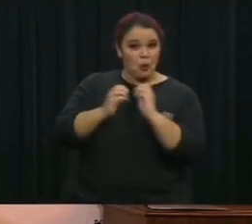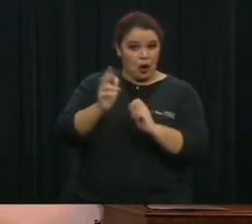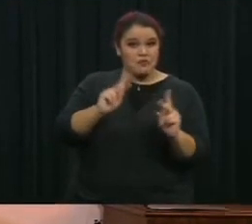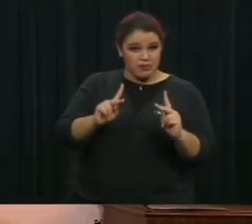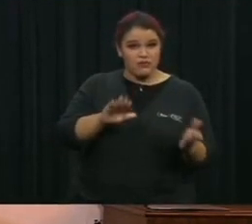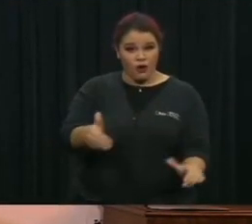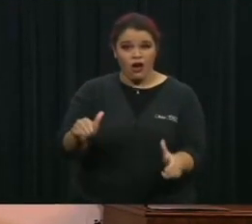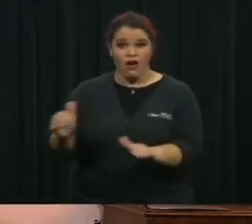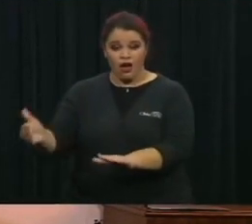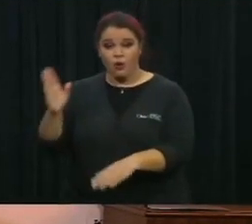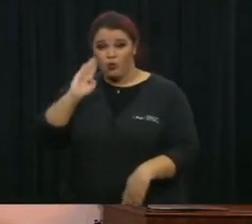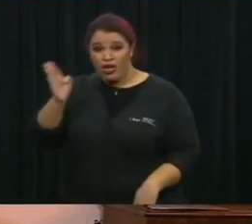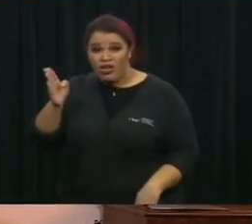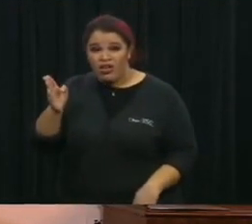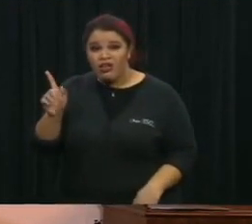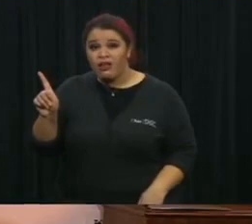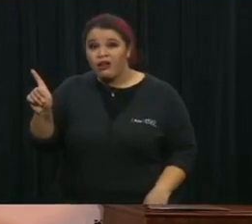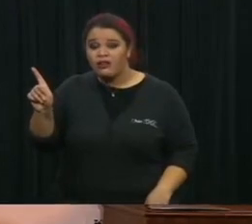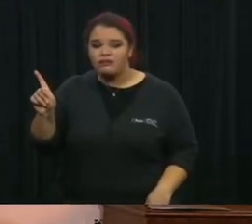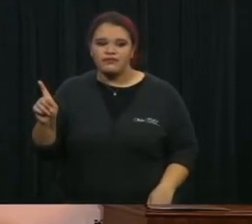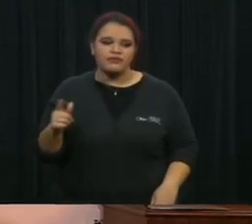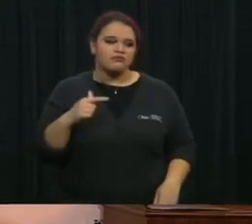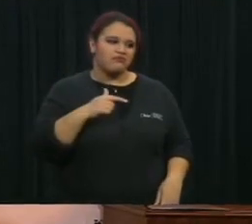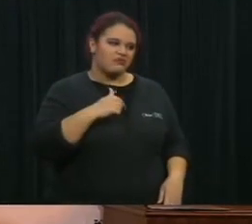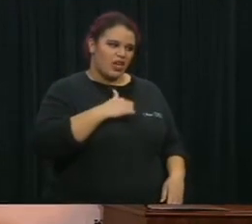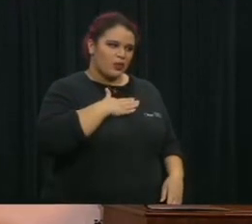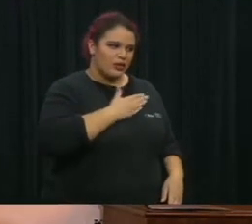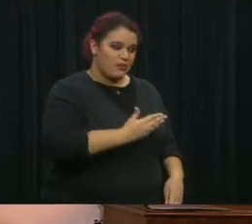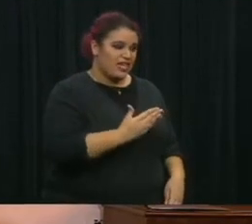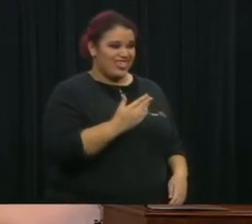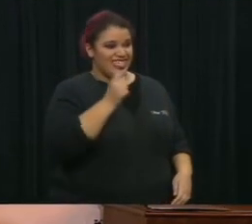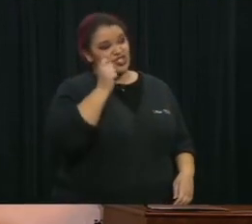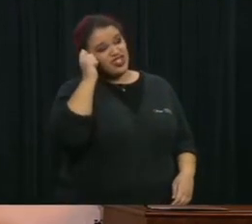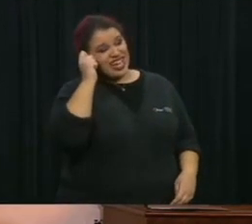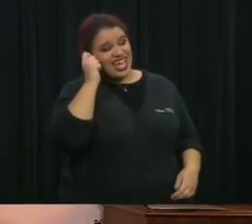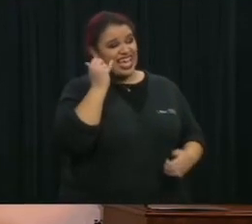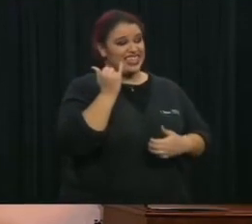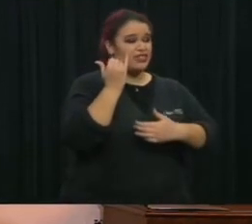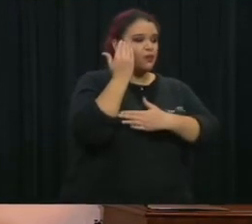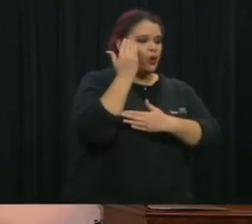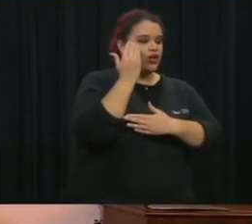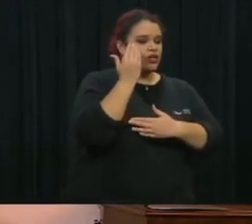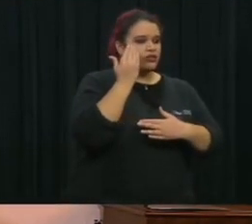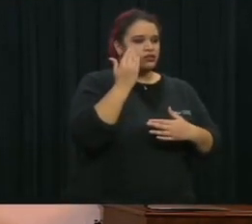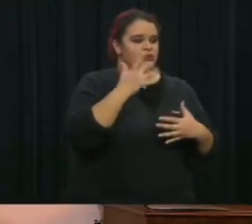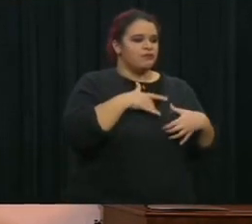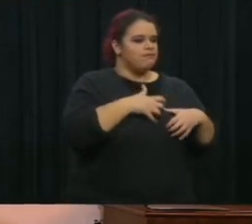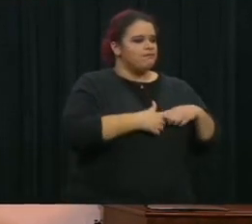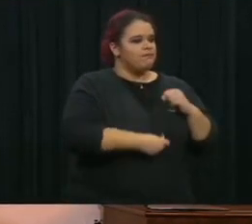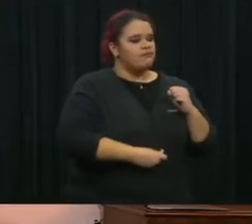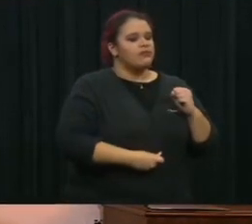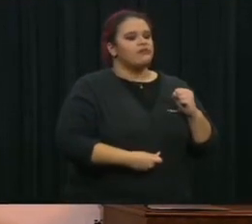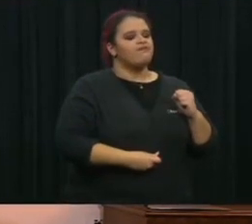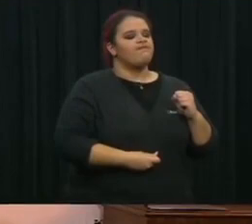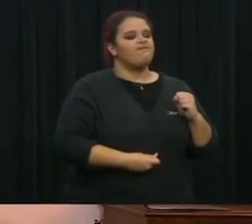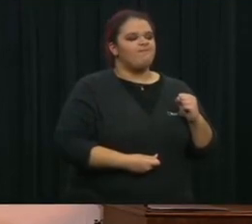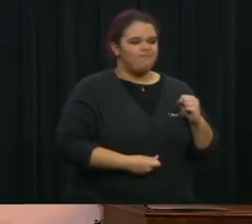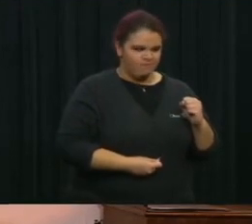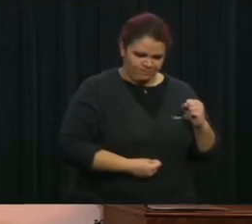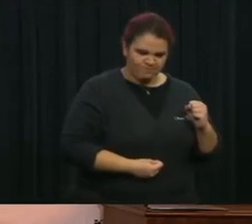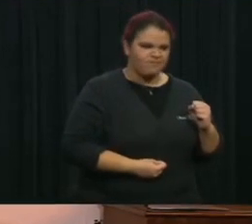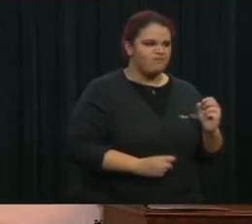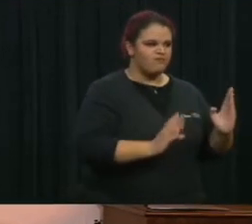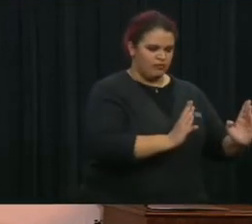yesterday was a very hard day for me. I'll just admit it, and this morning, because I know we're entering a little bit of a new phase. We knew we'd see